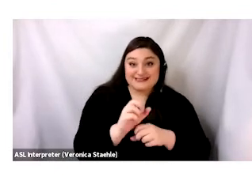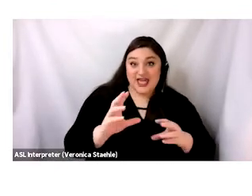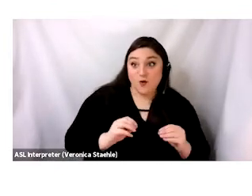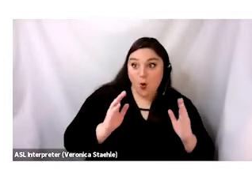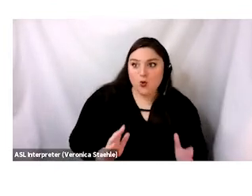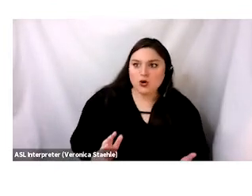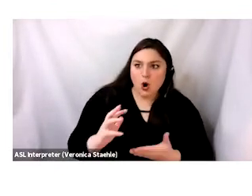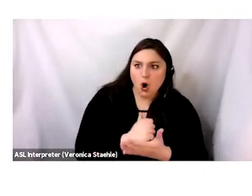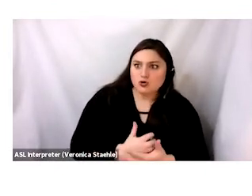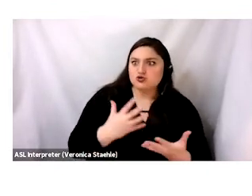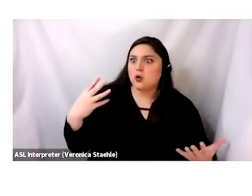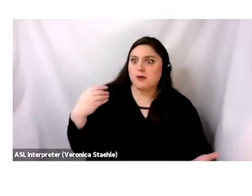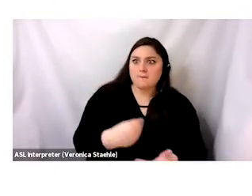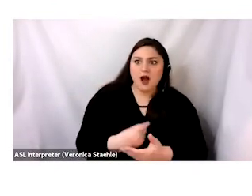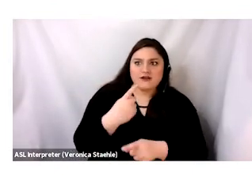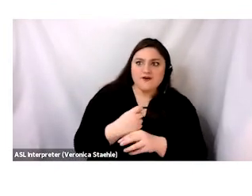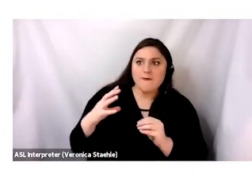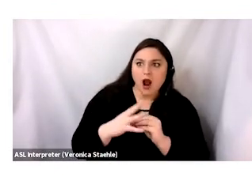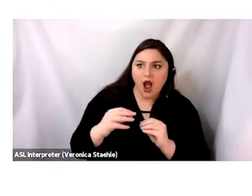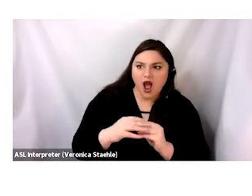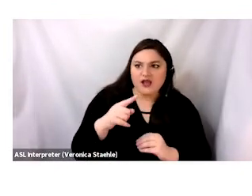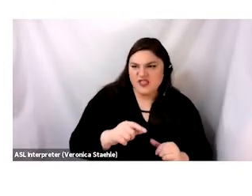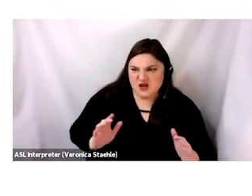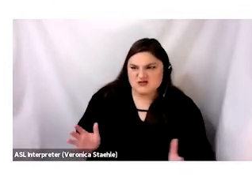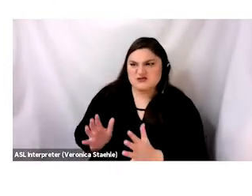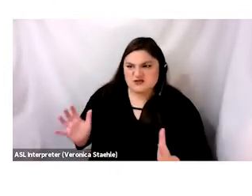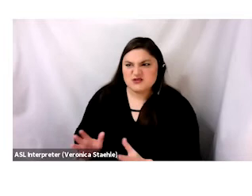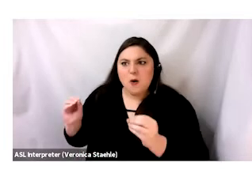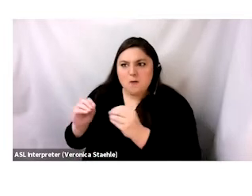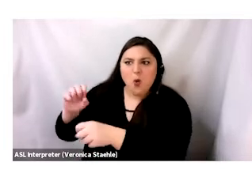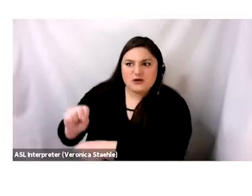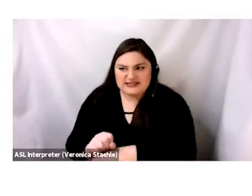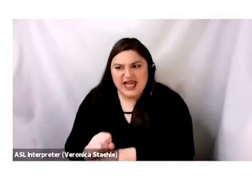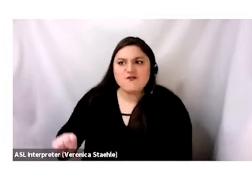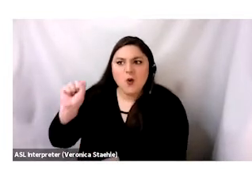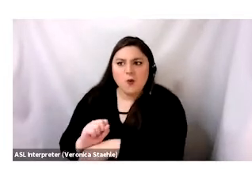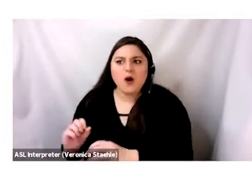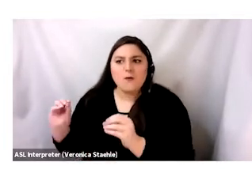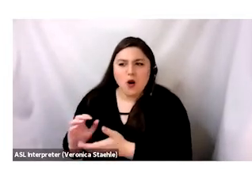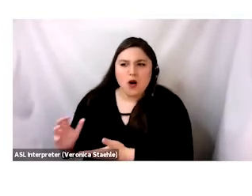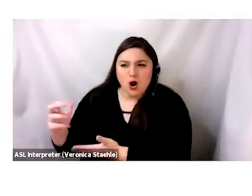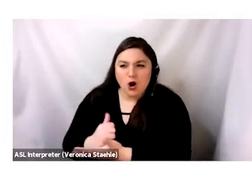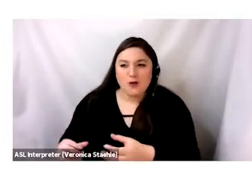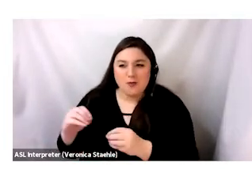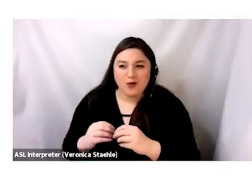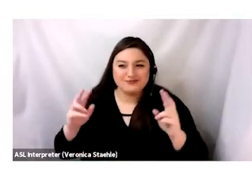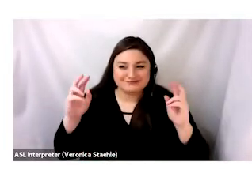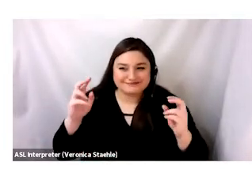turn required more labor. And because slavery was the cheapest form of labor, cotton farmers simply acquired more slaves.